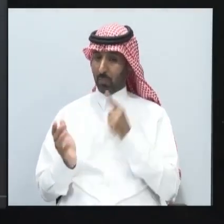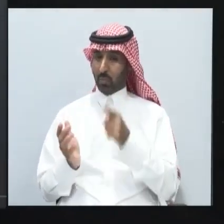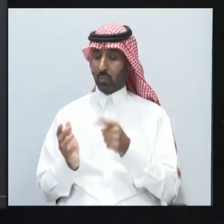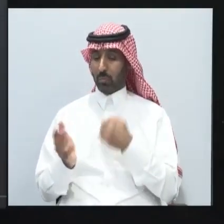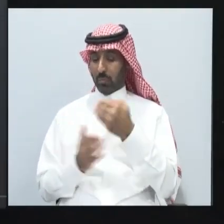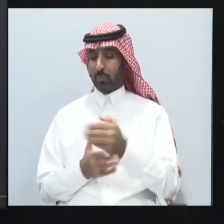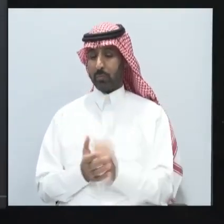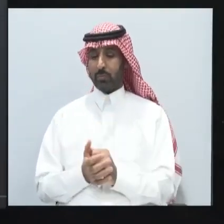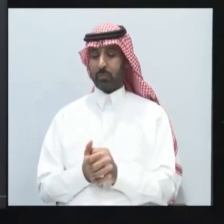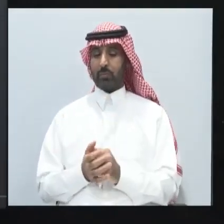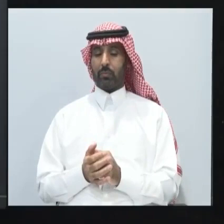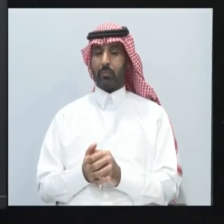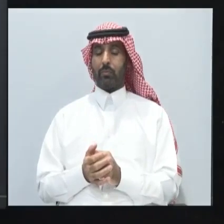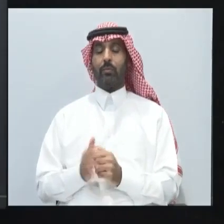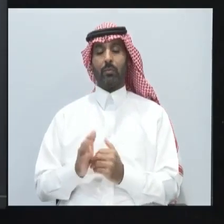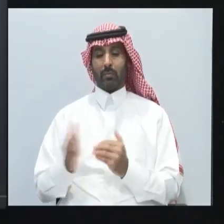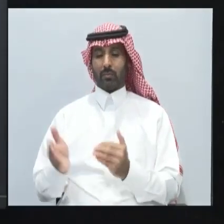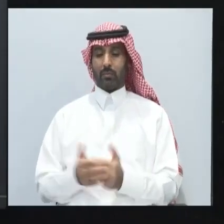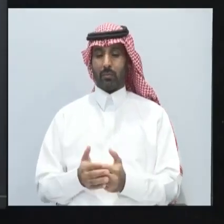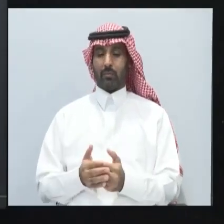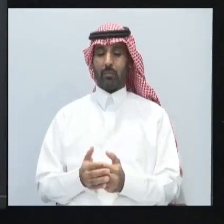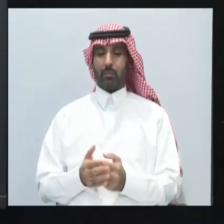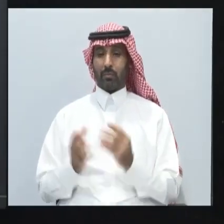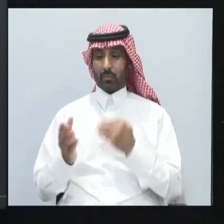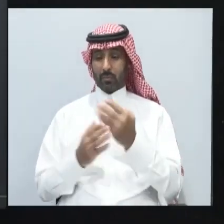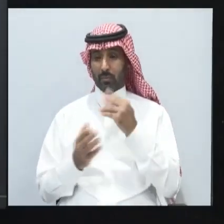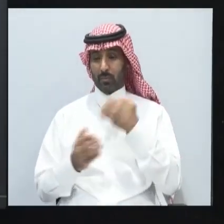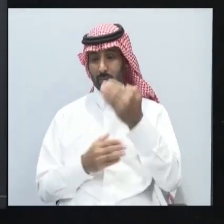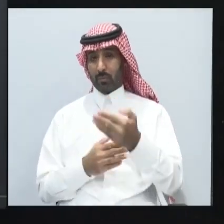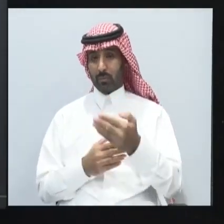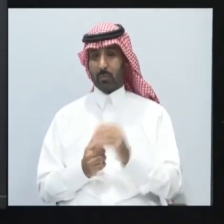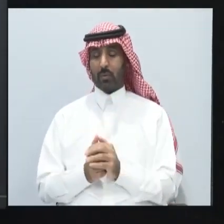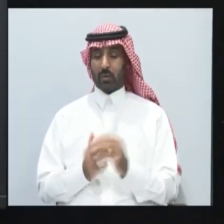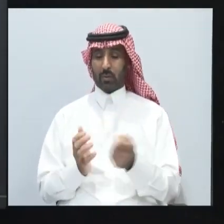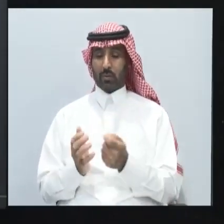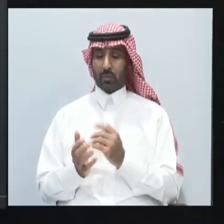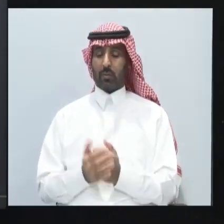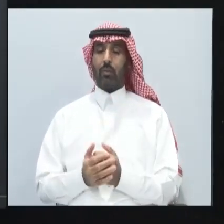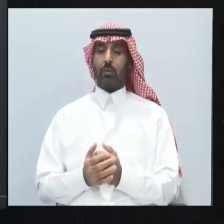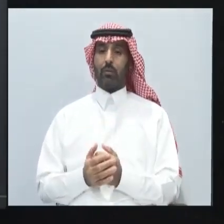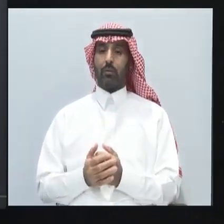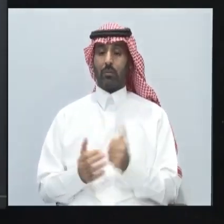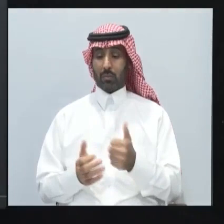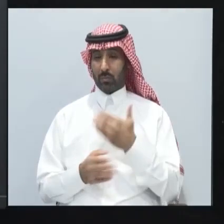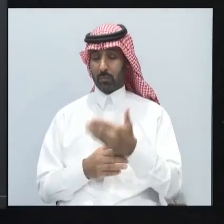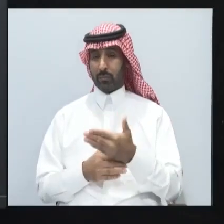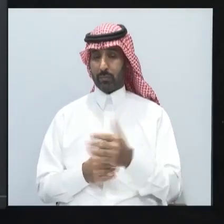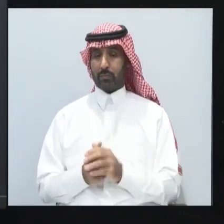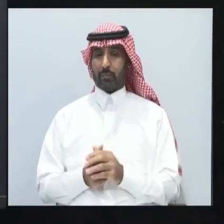will be very proud of. So I'm looking forward to your writings. Now, we hope that you have